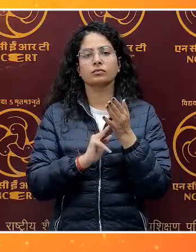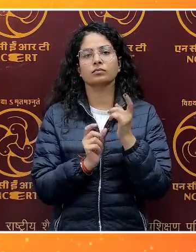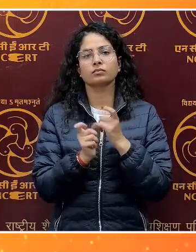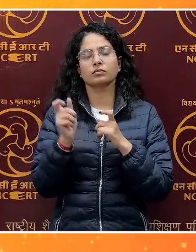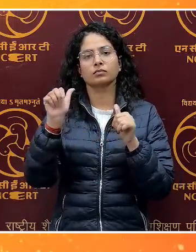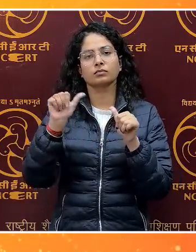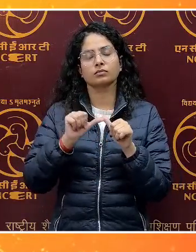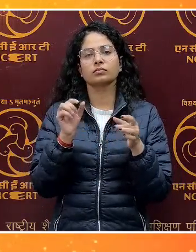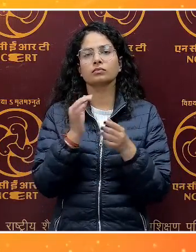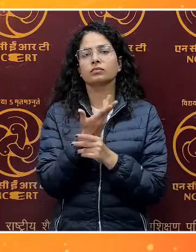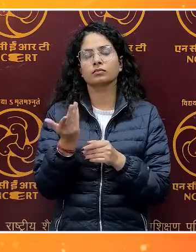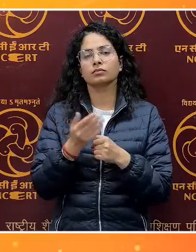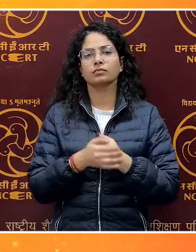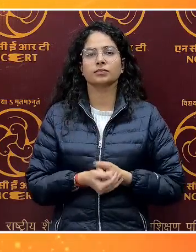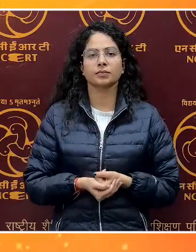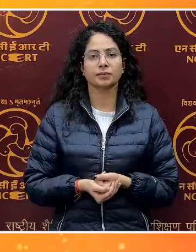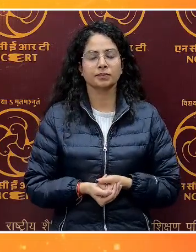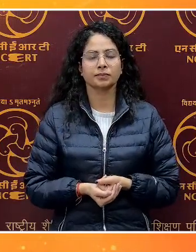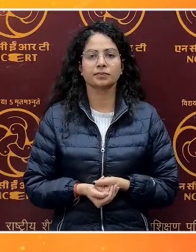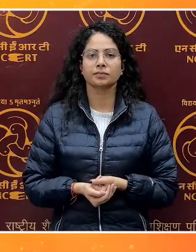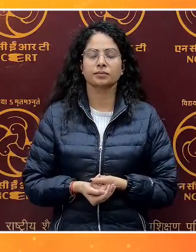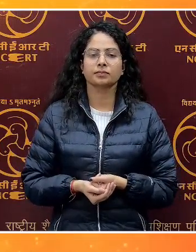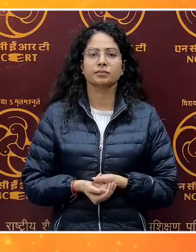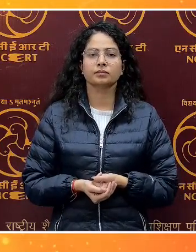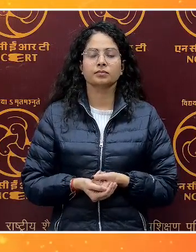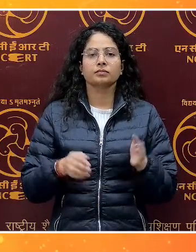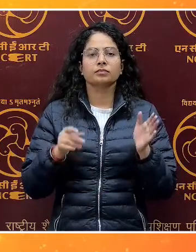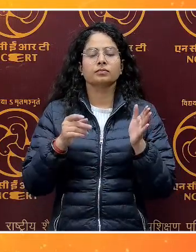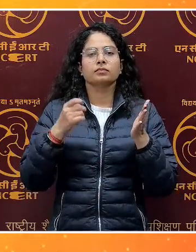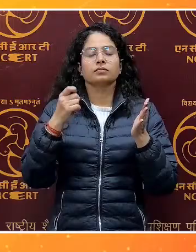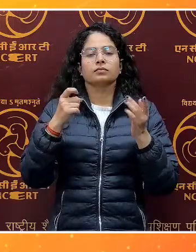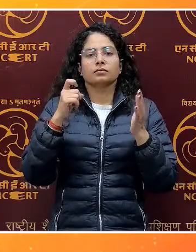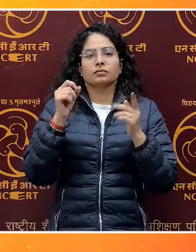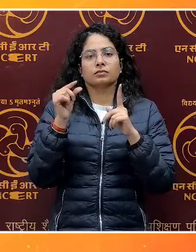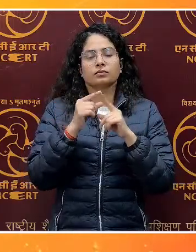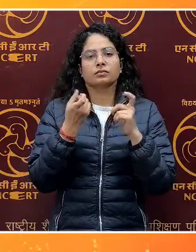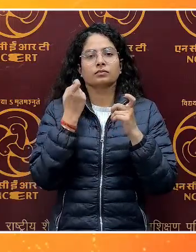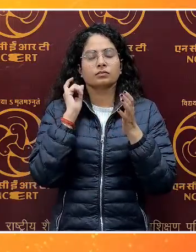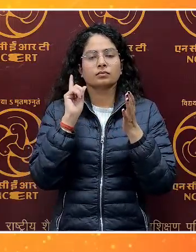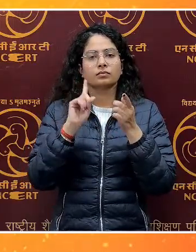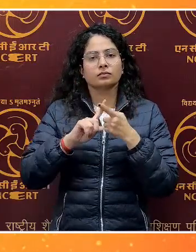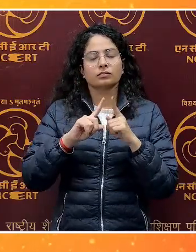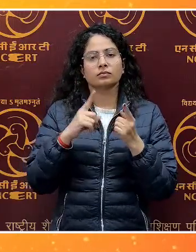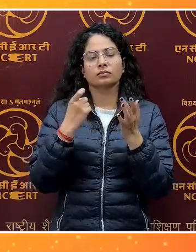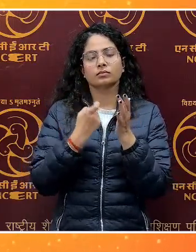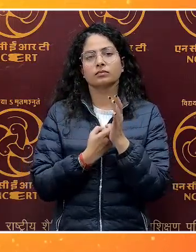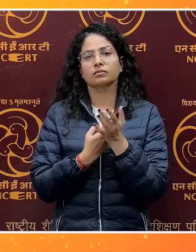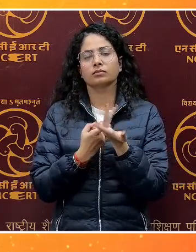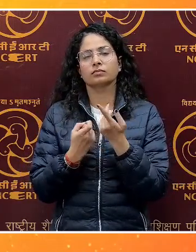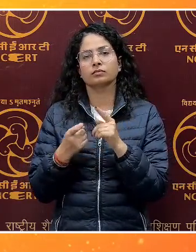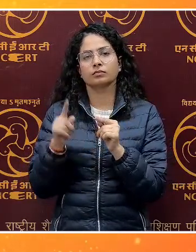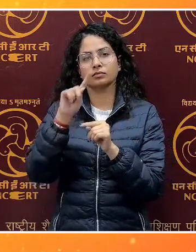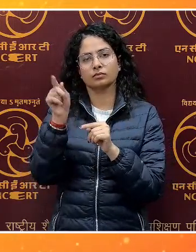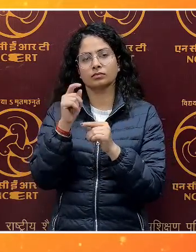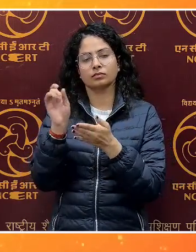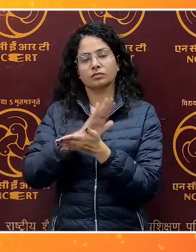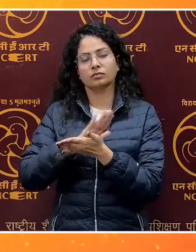of cylinder, children? Yes, you are right, pi r square h plus, as we are having 2